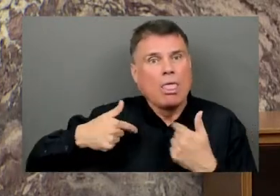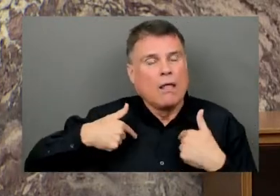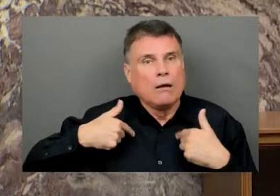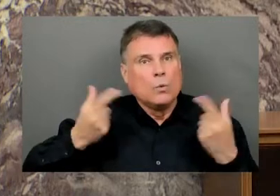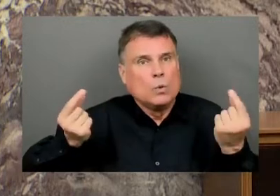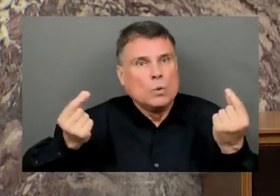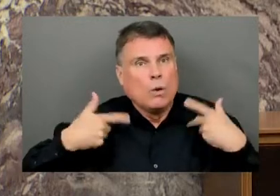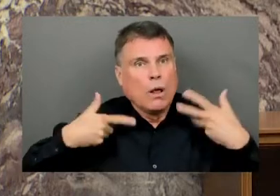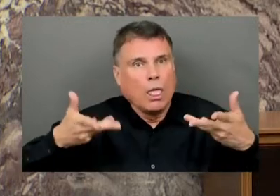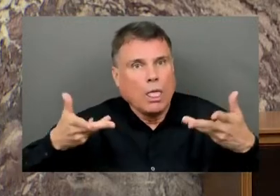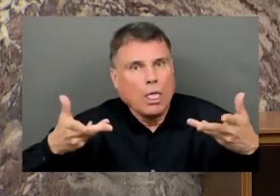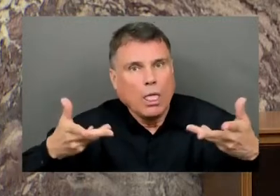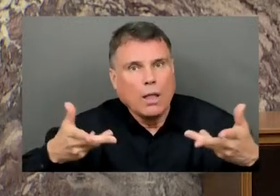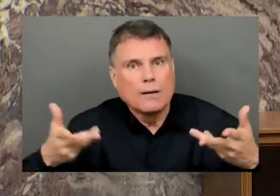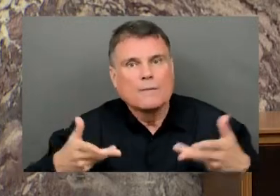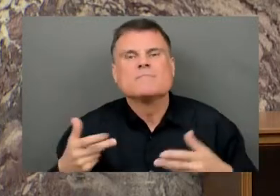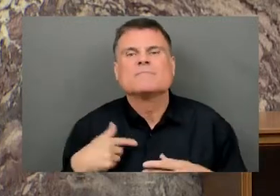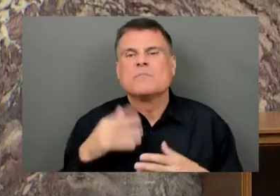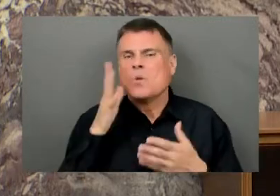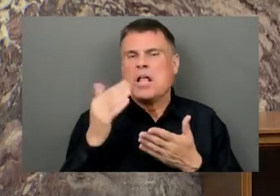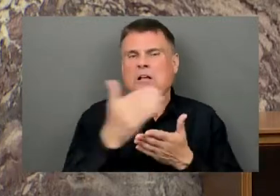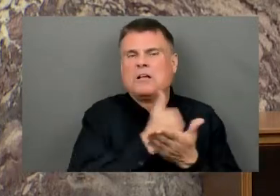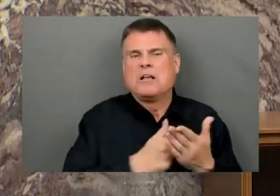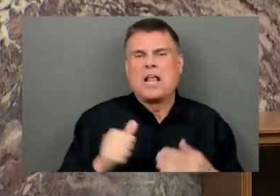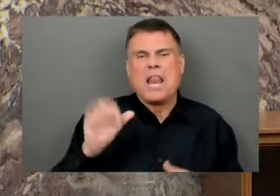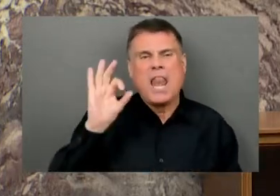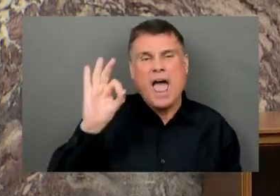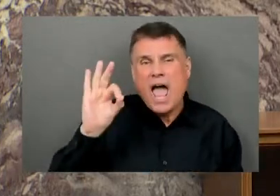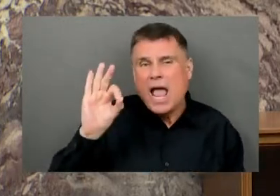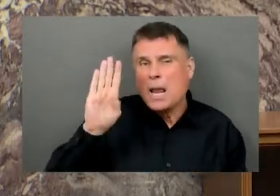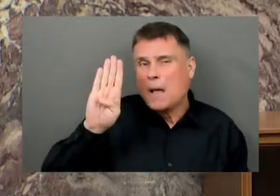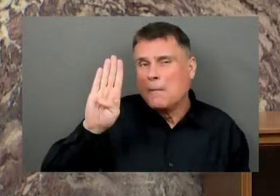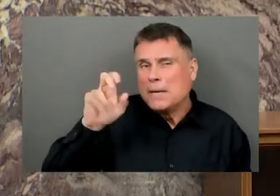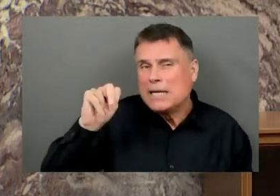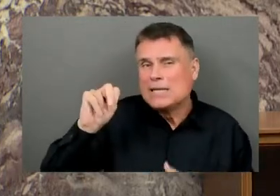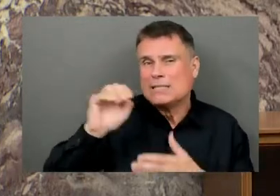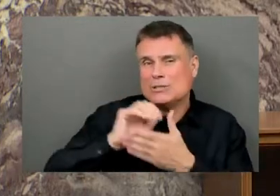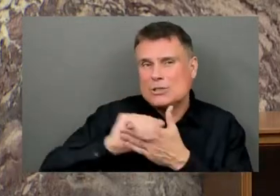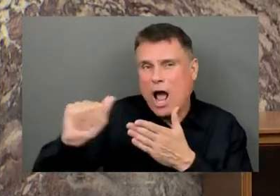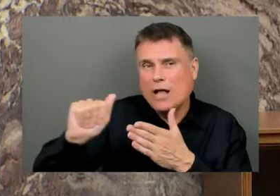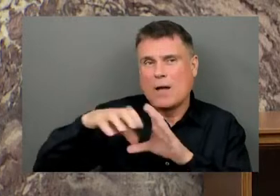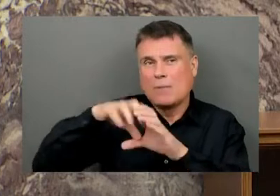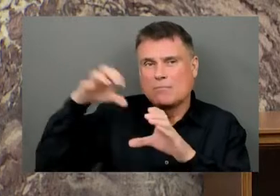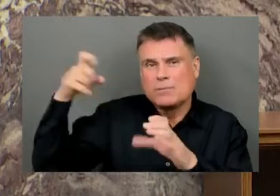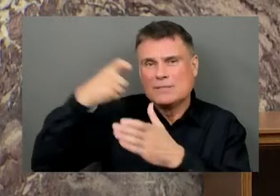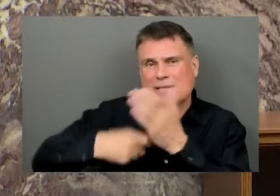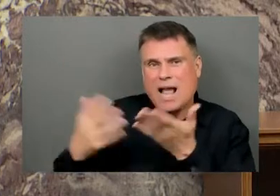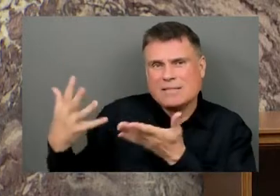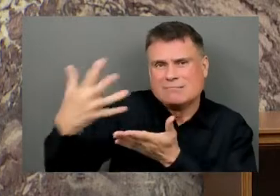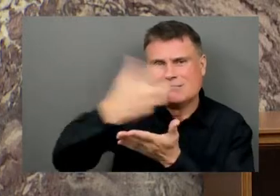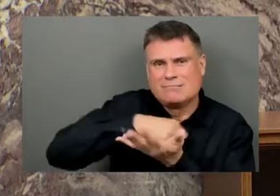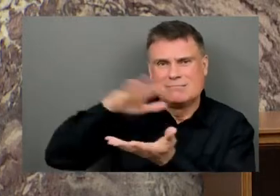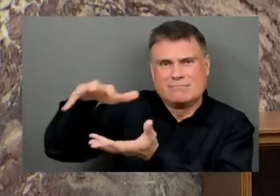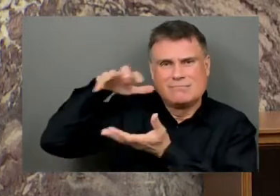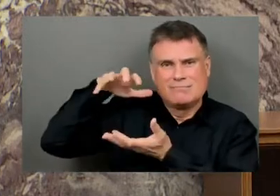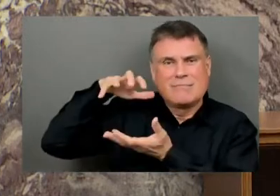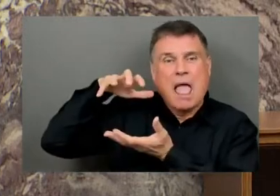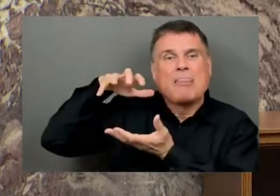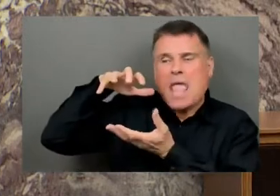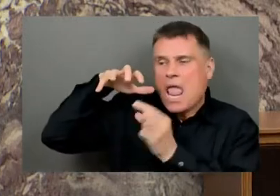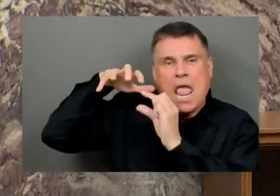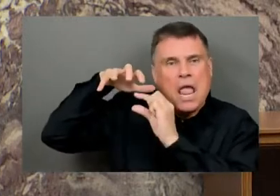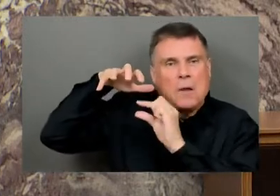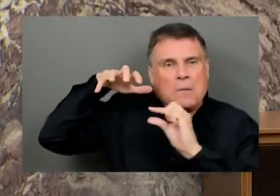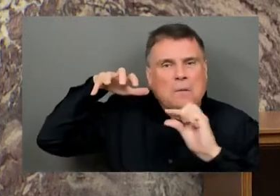$9 billion from British Columbians over the next 3 years, with only a fraction returned through rebates. When will the